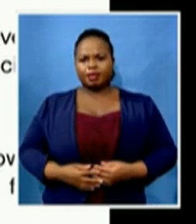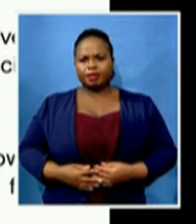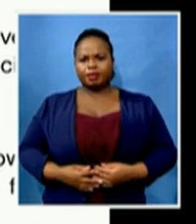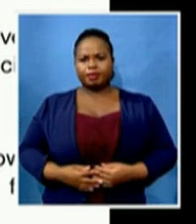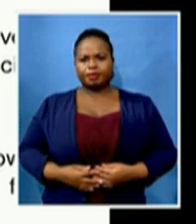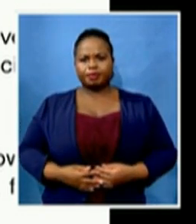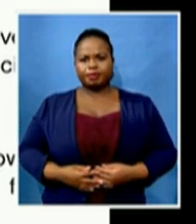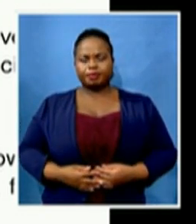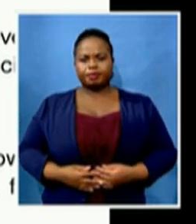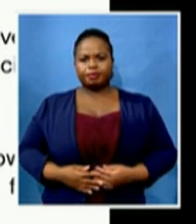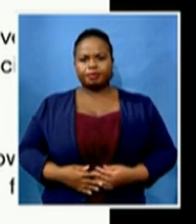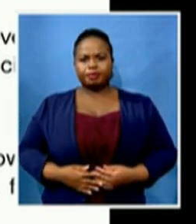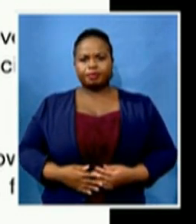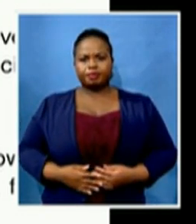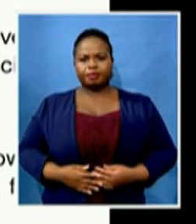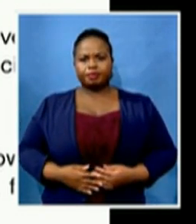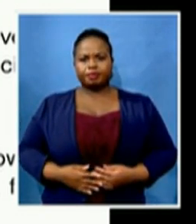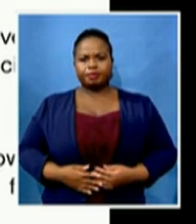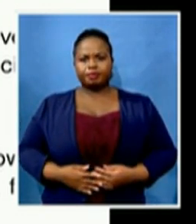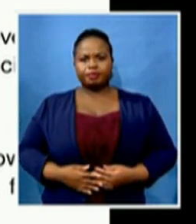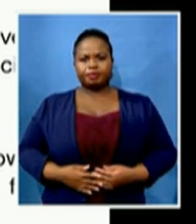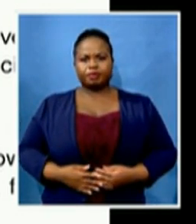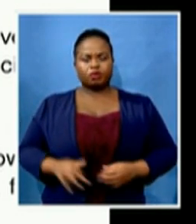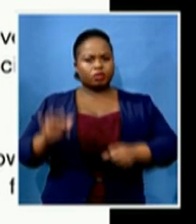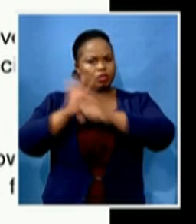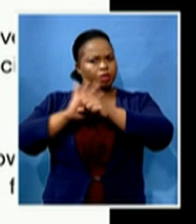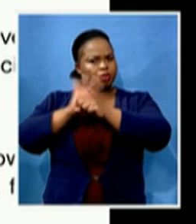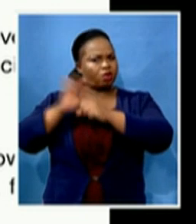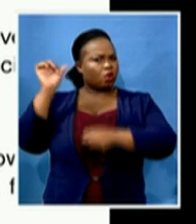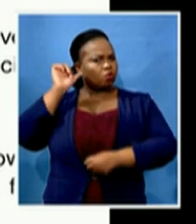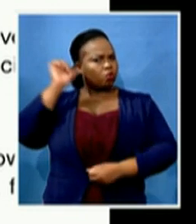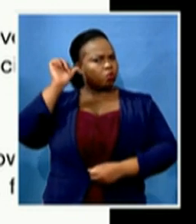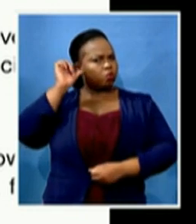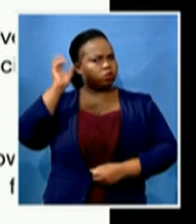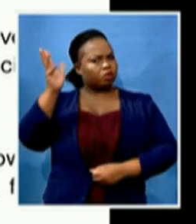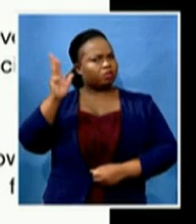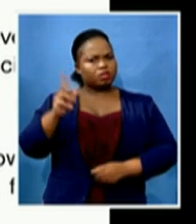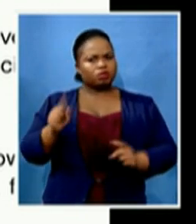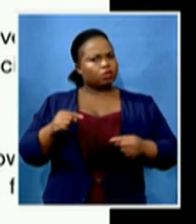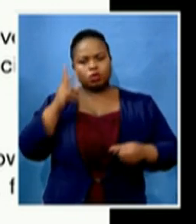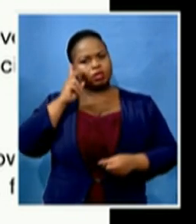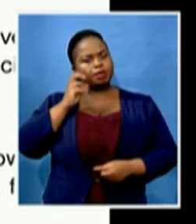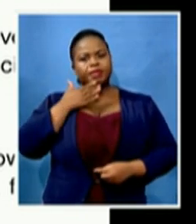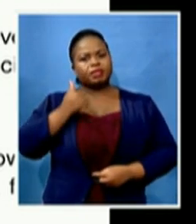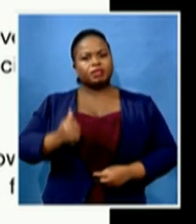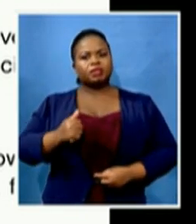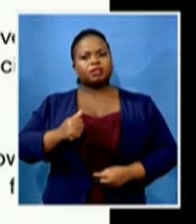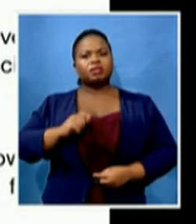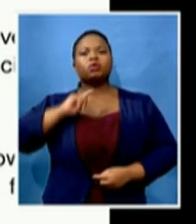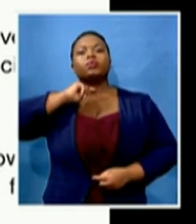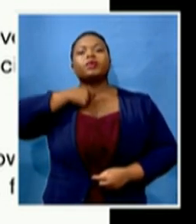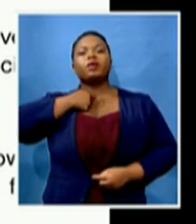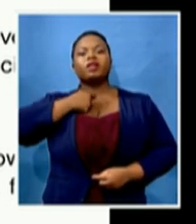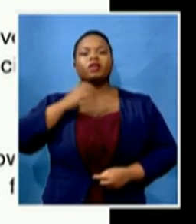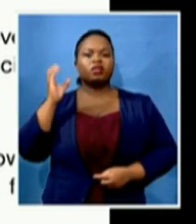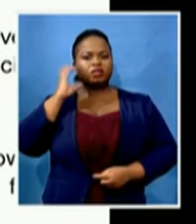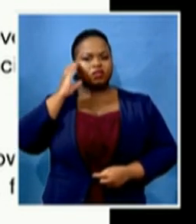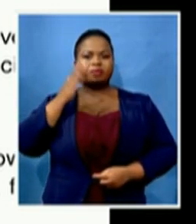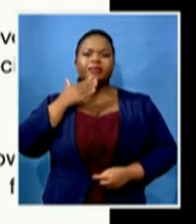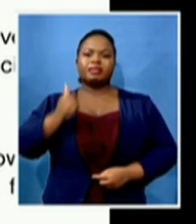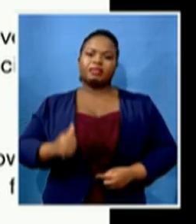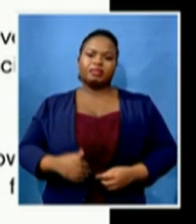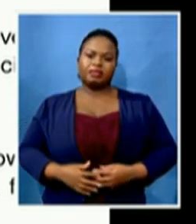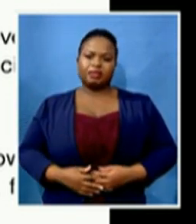background from the back, and it's disturbing the presentation. Please mute your phones, everybody. It's only the presenter that should have the mic unmuted. Thank